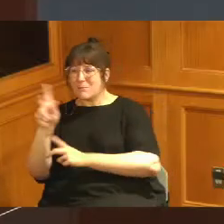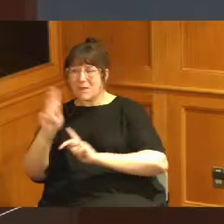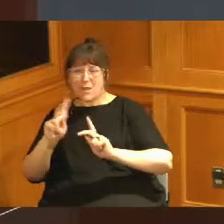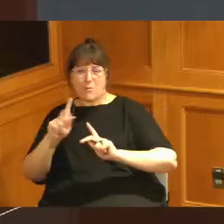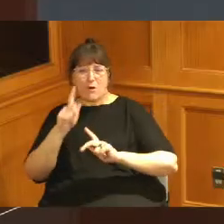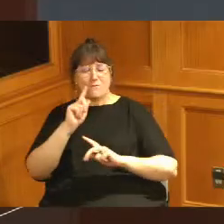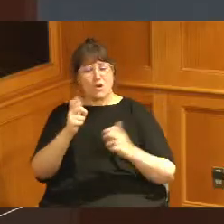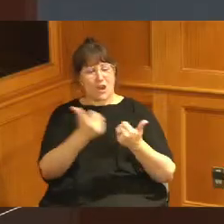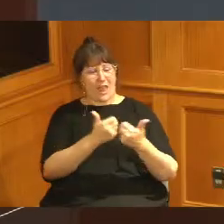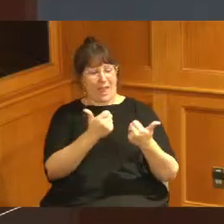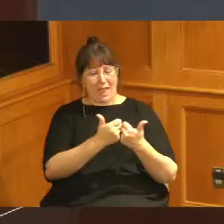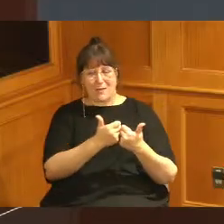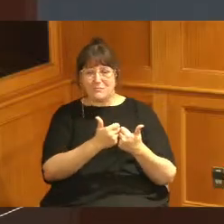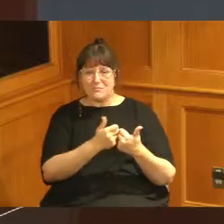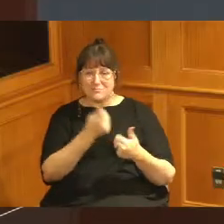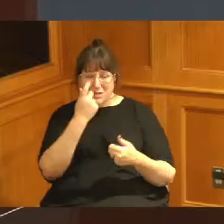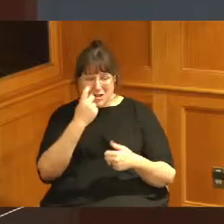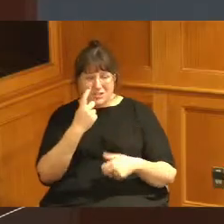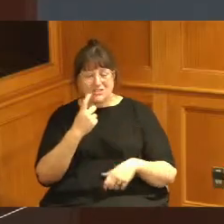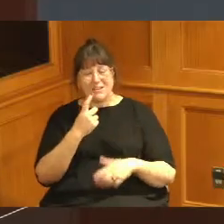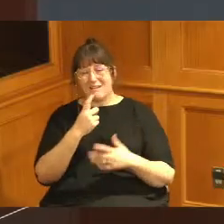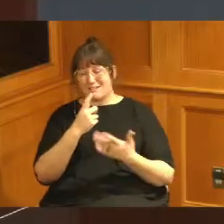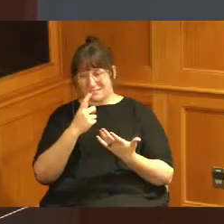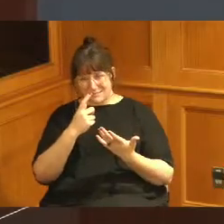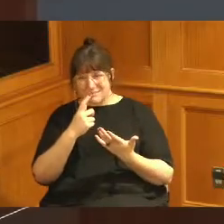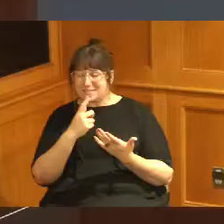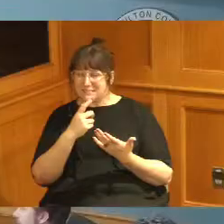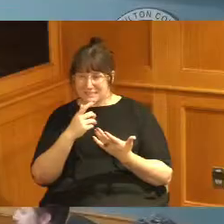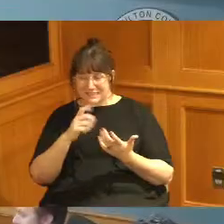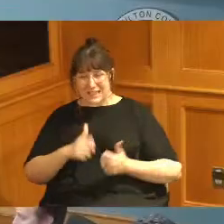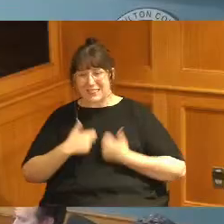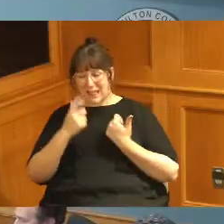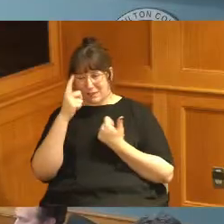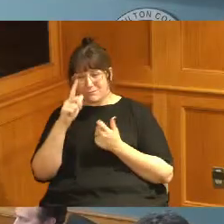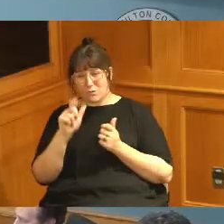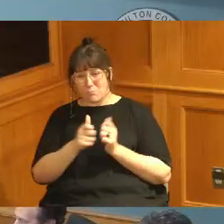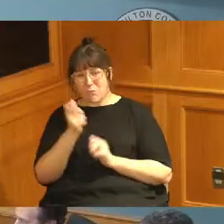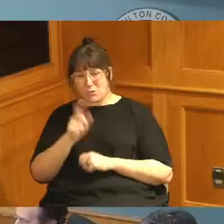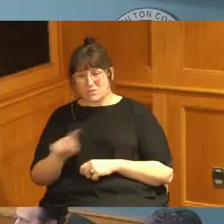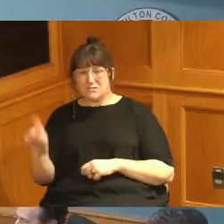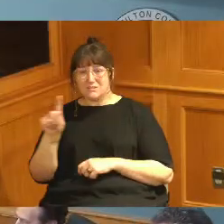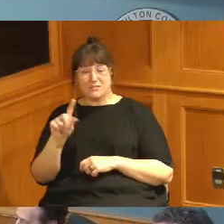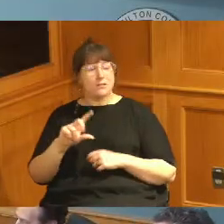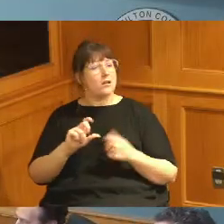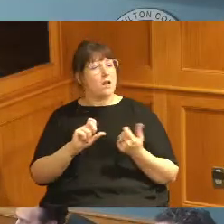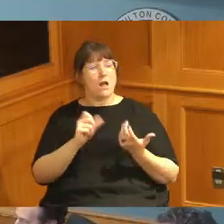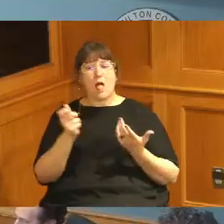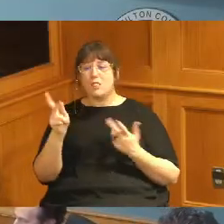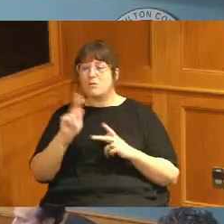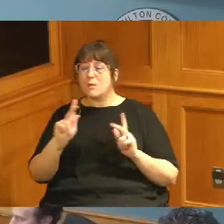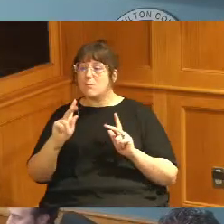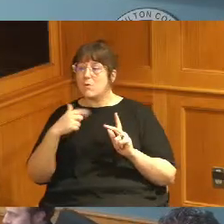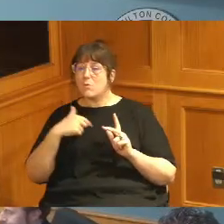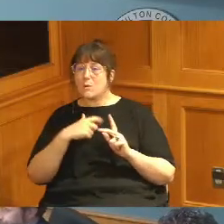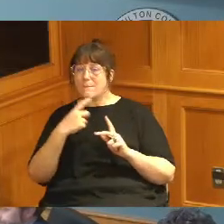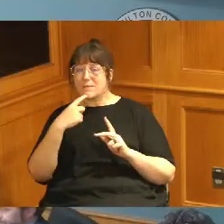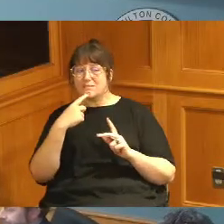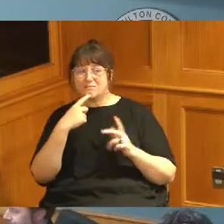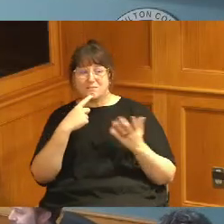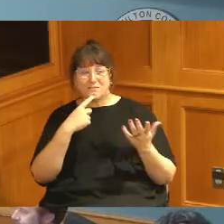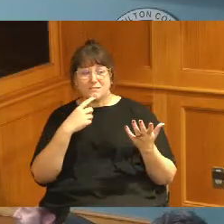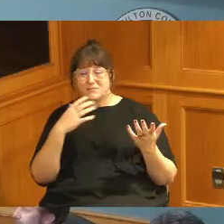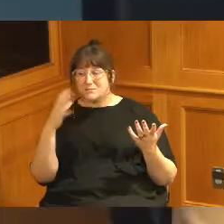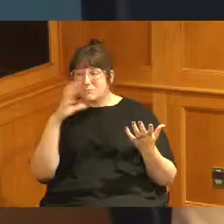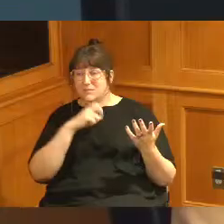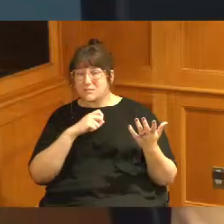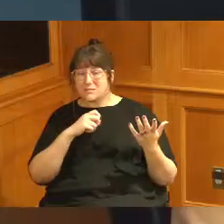game to some, but a way of life for others. So thank you. Thank you. Thanks for being here. Is there anybody else that we missed? Okay. Thank you all